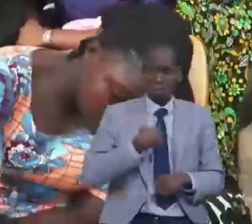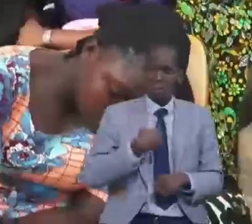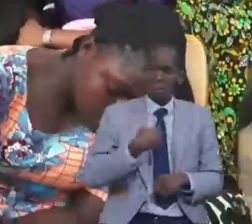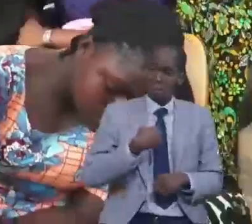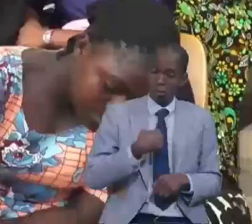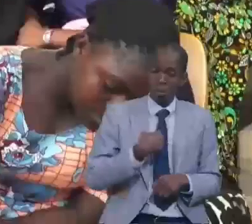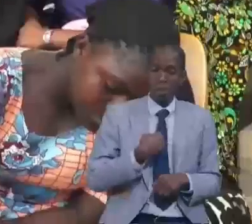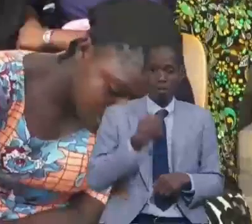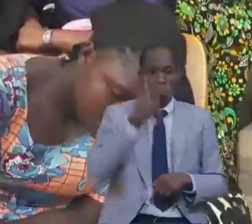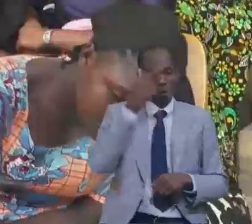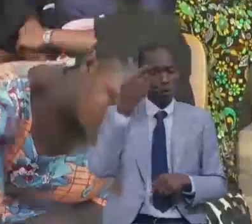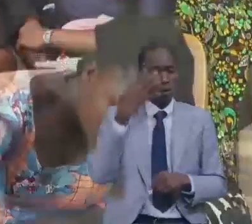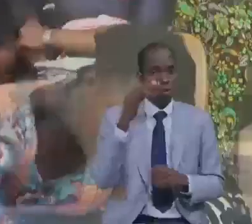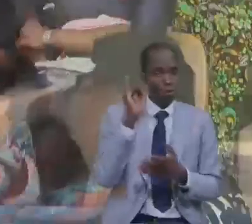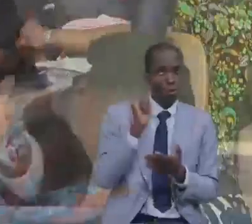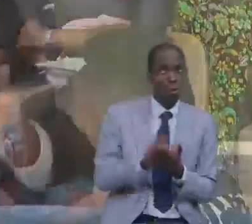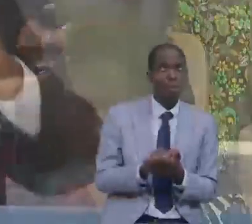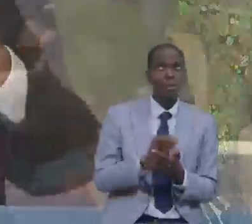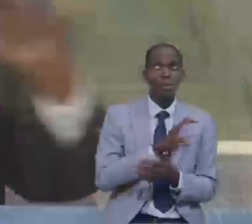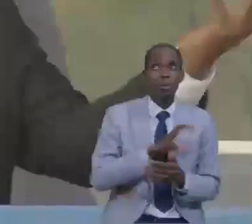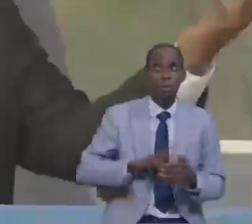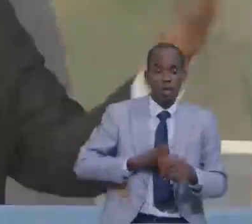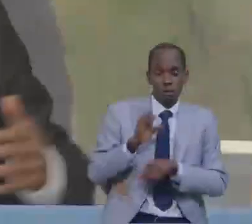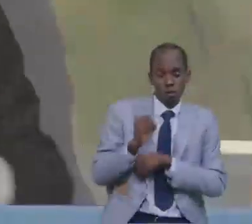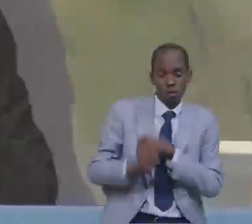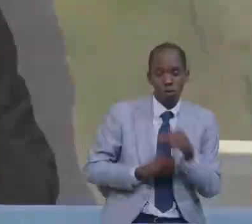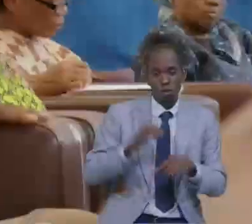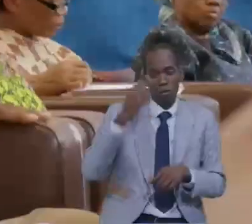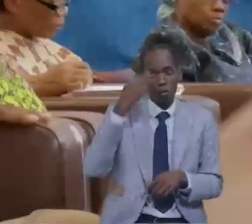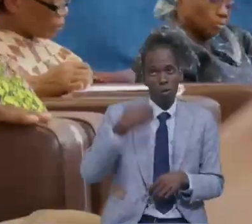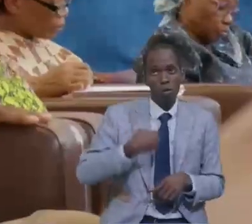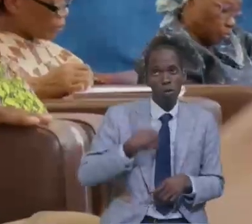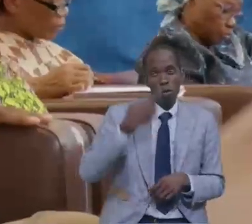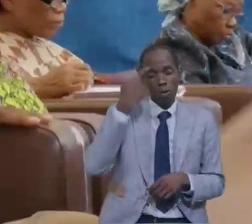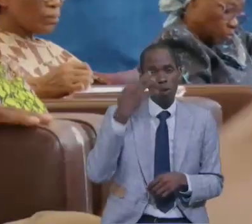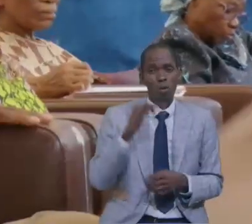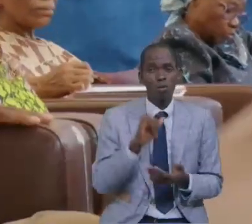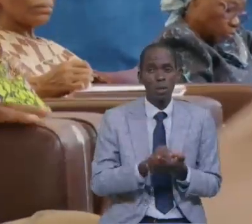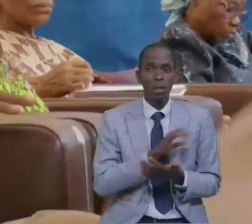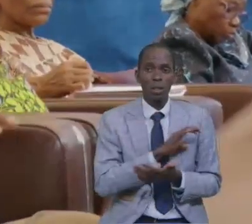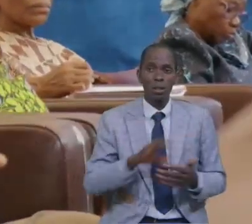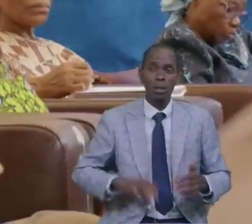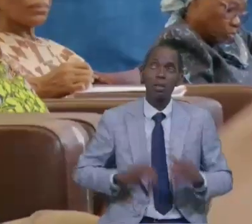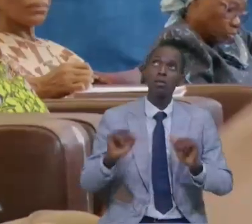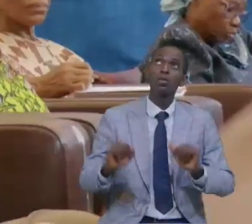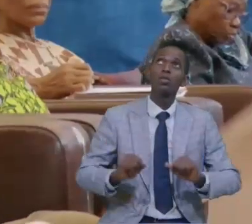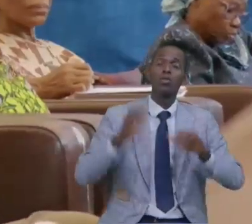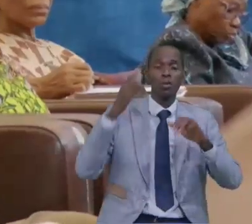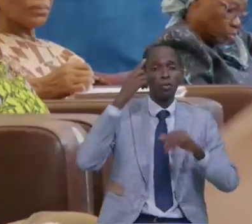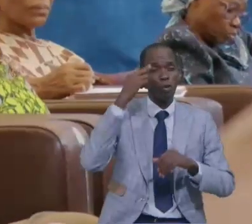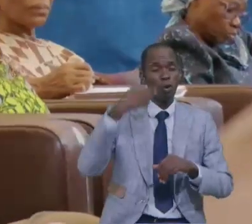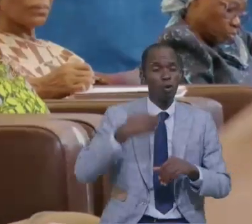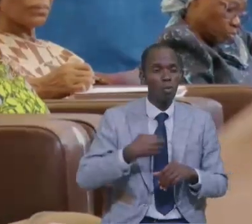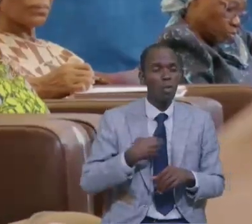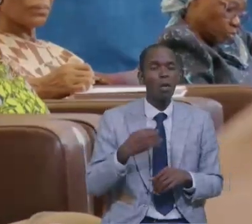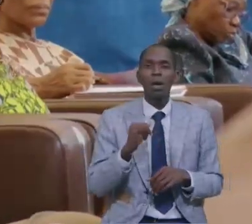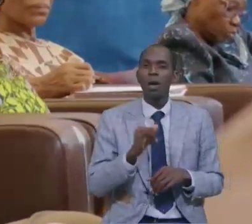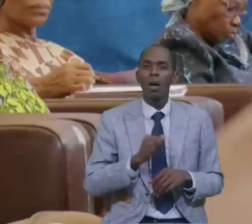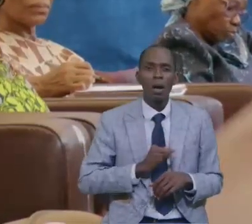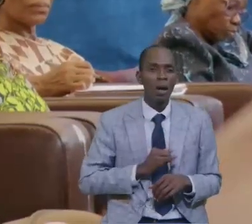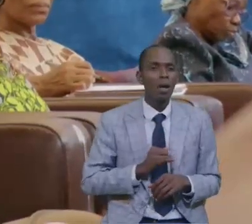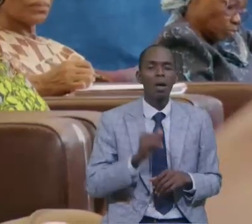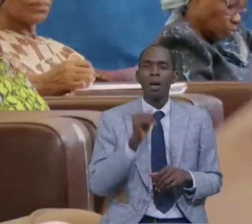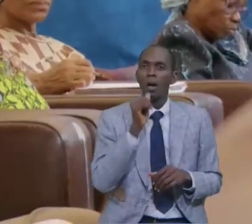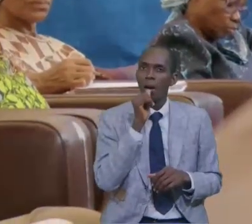of Christ, I am grateful. How do I show my gratitude? By the transformation